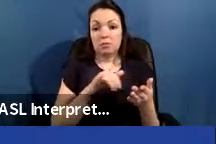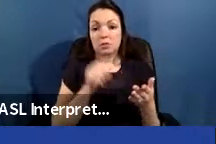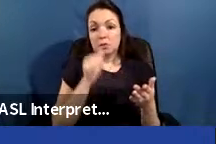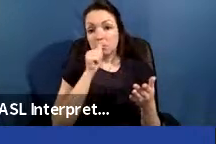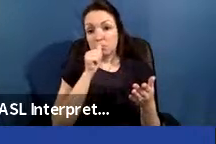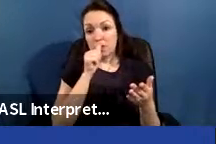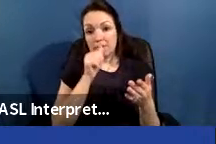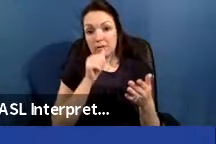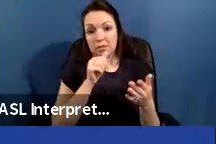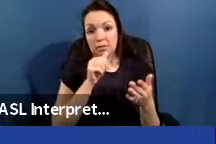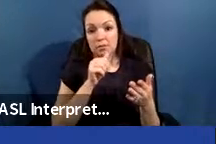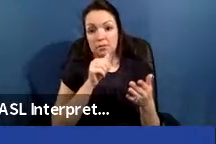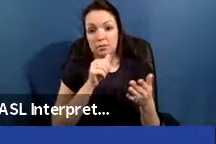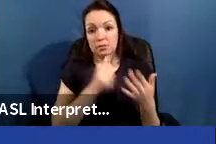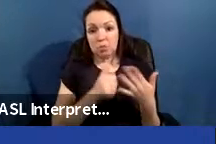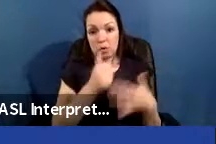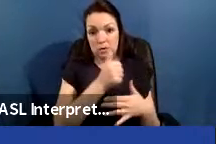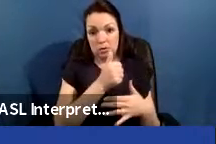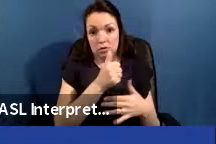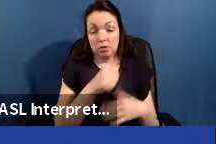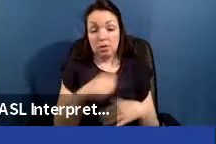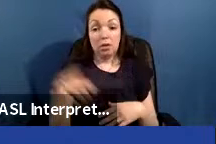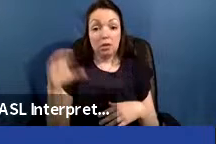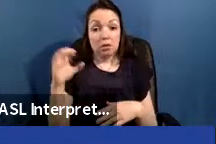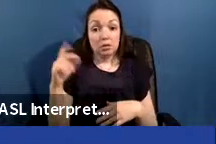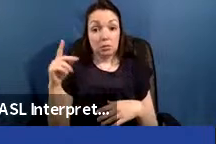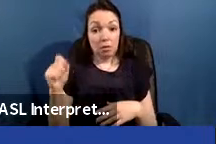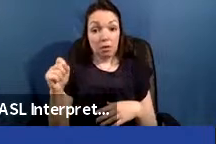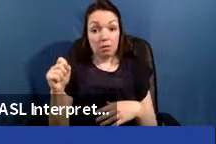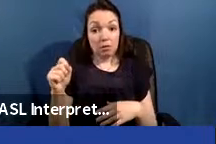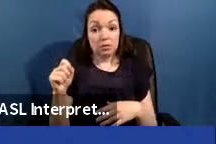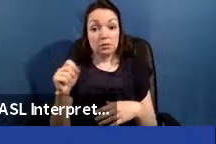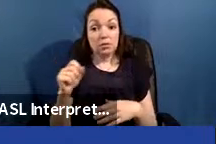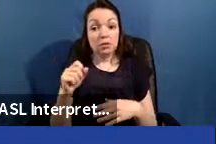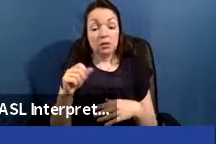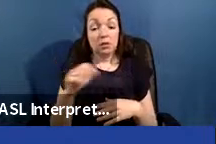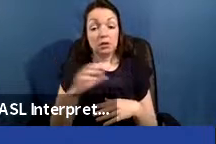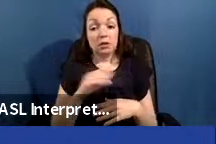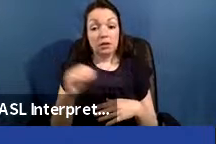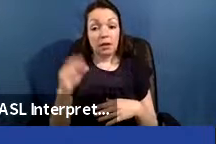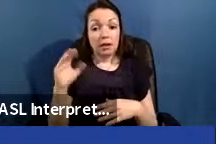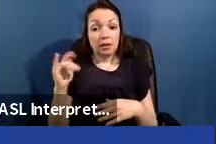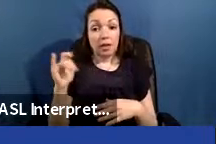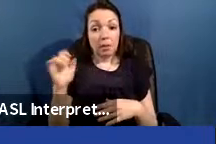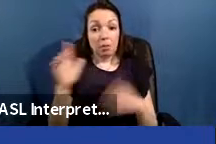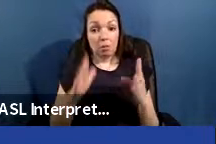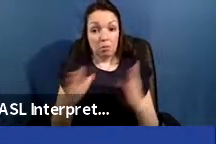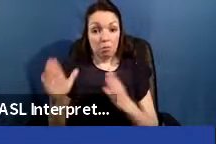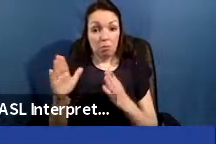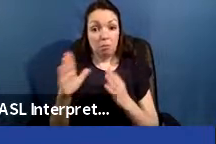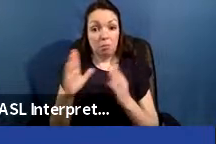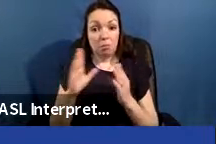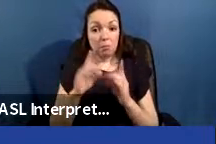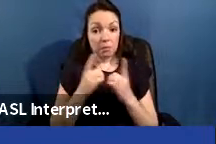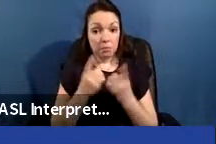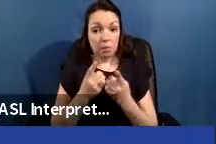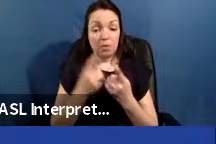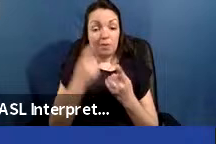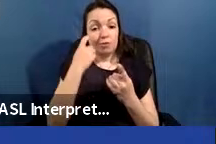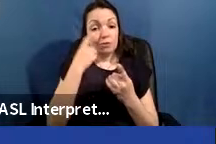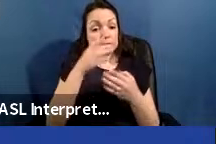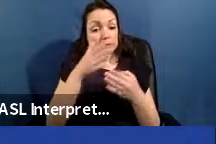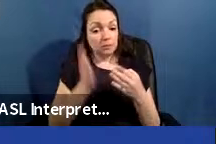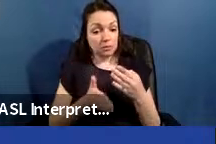prioritization. The Chicago Public School Systems and the Capital Planning Department has recently completed the new round of